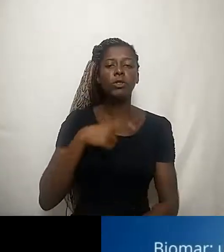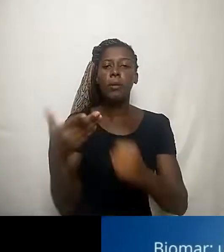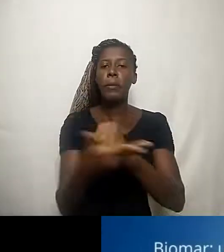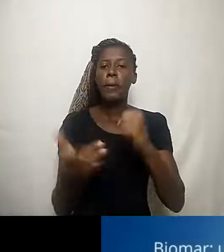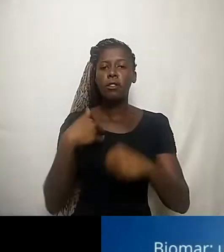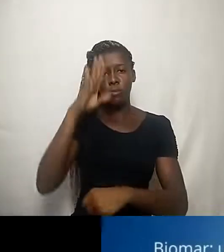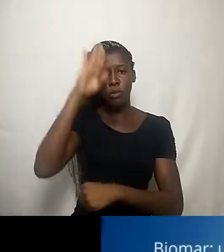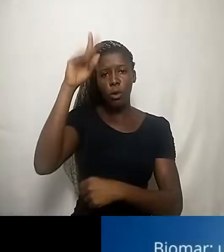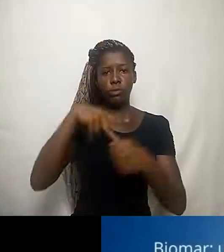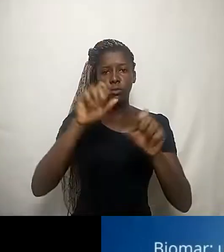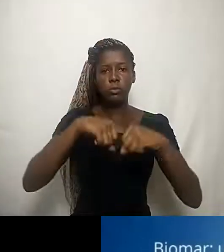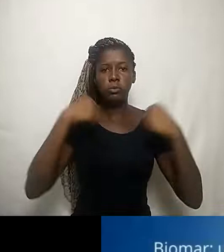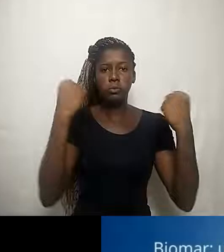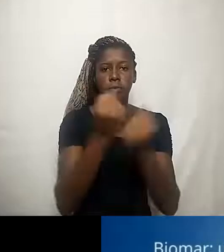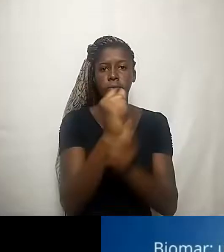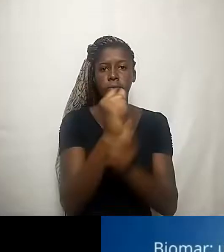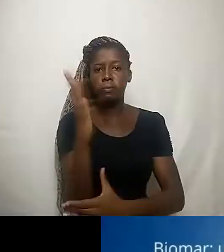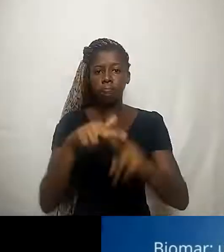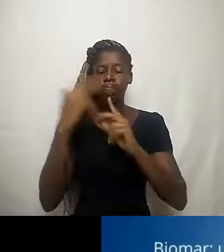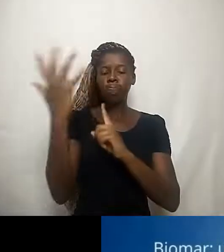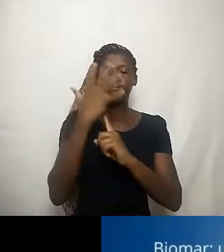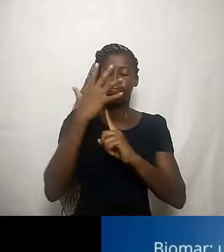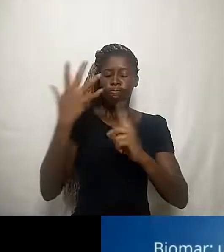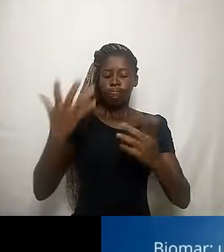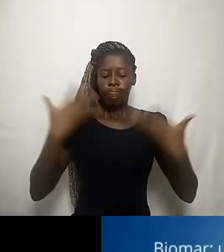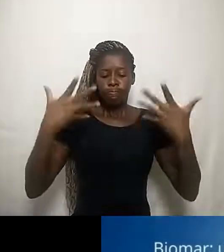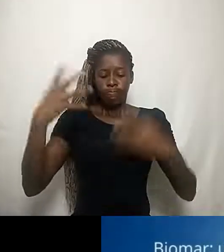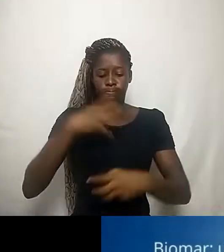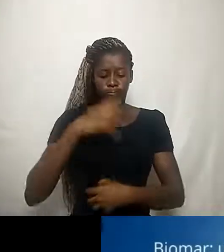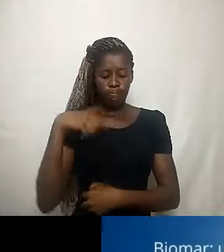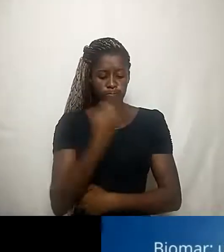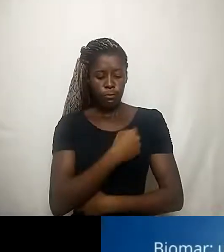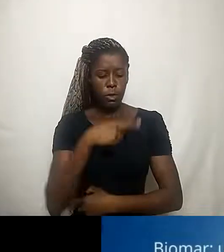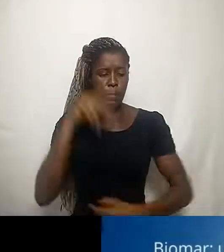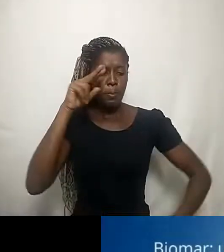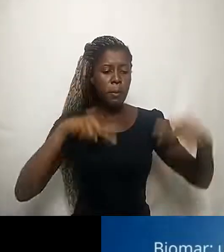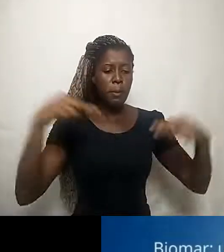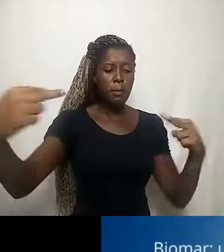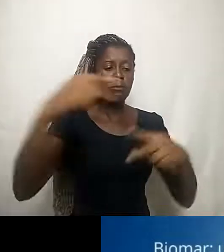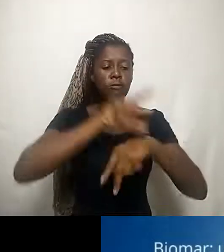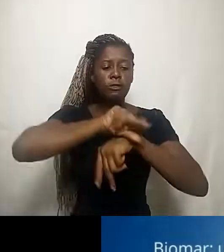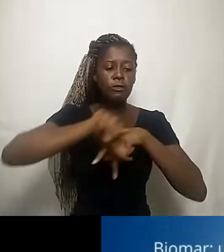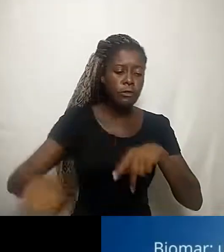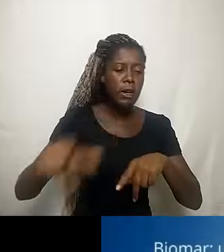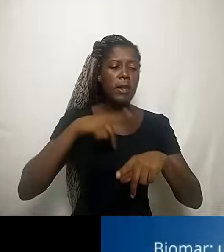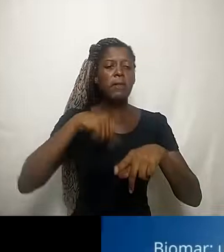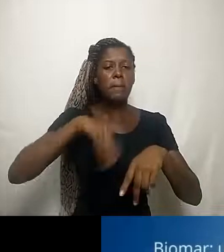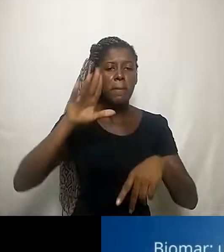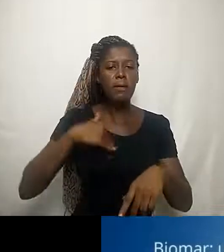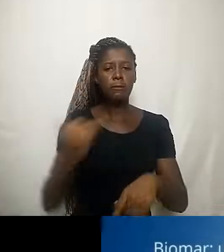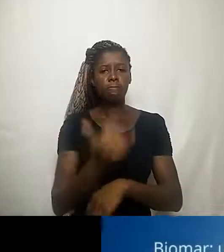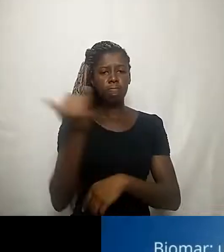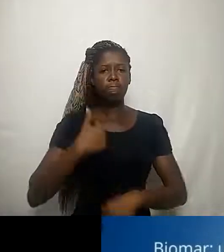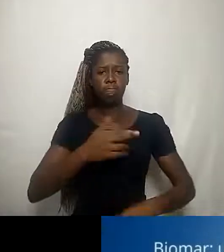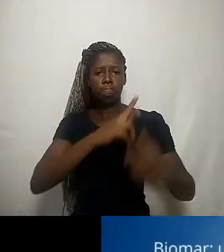of the pillars of our social environmental work. It pushes us to have more